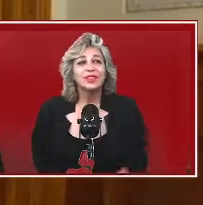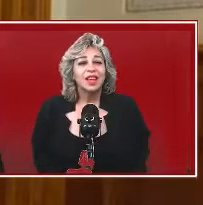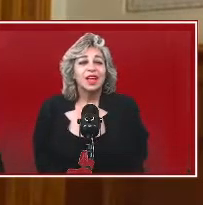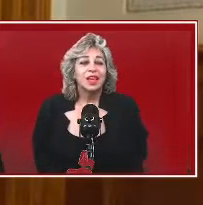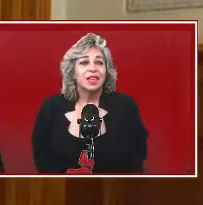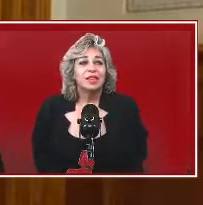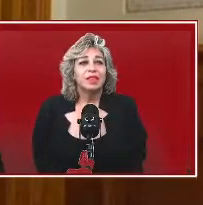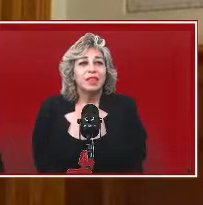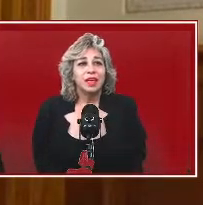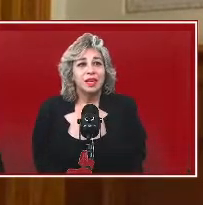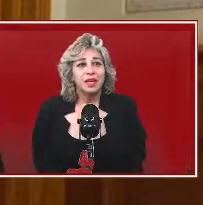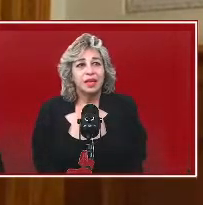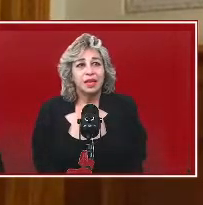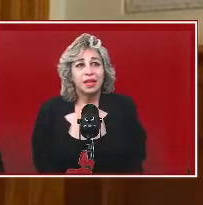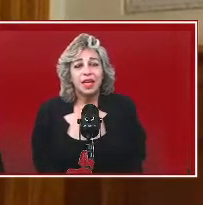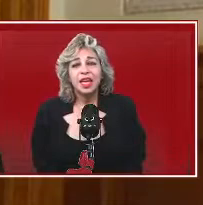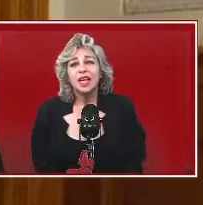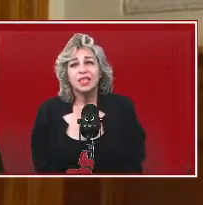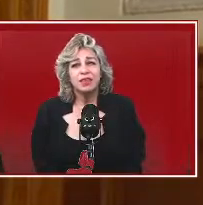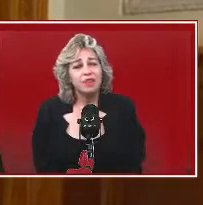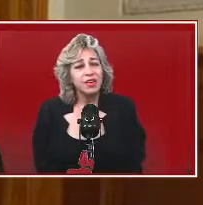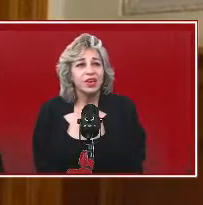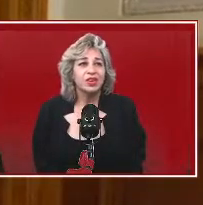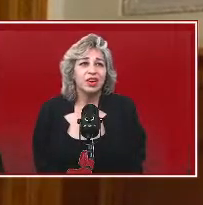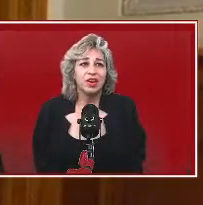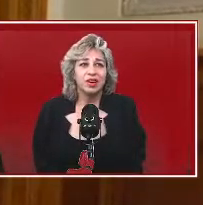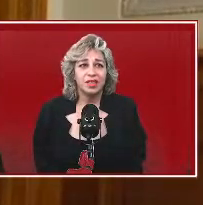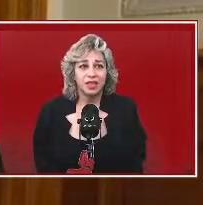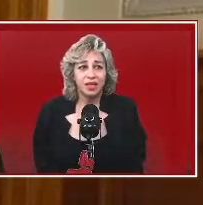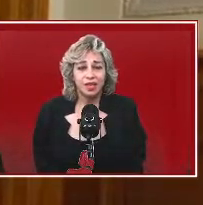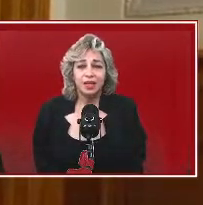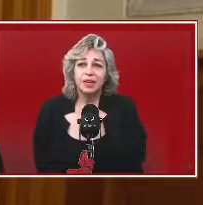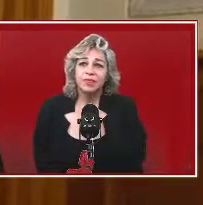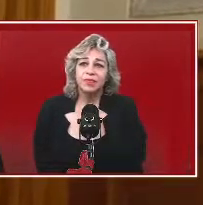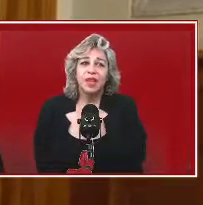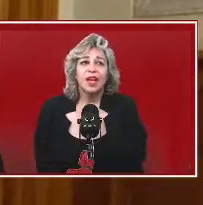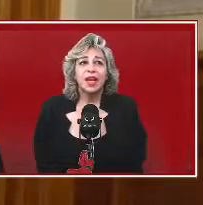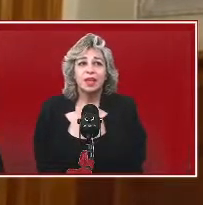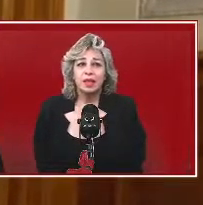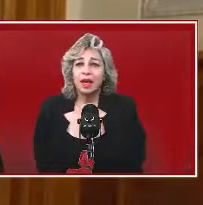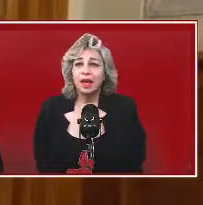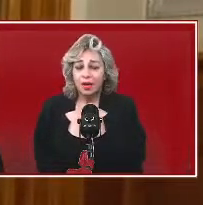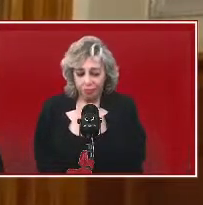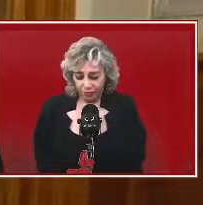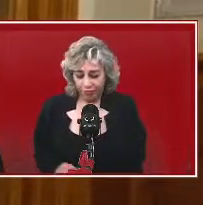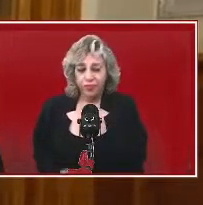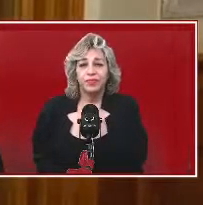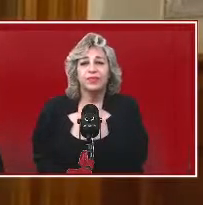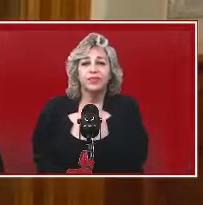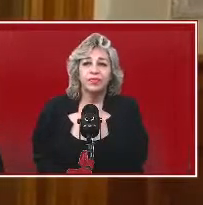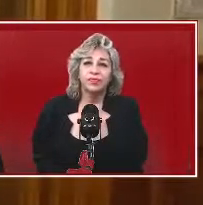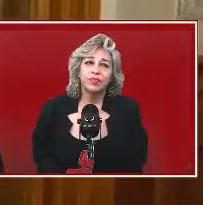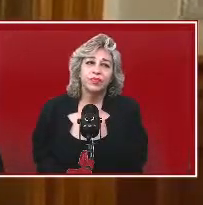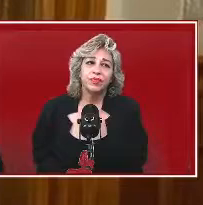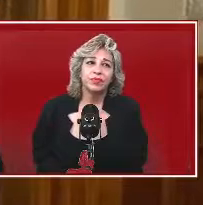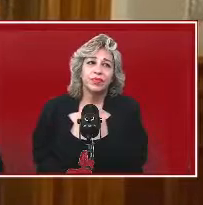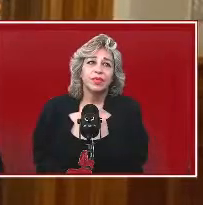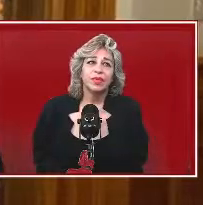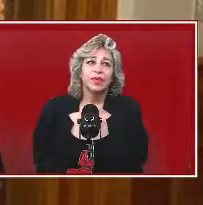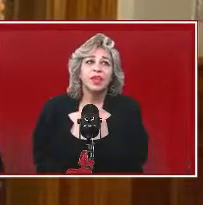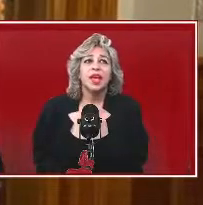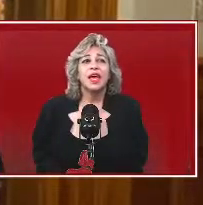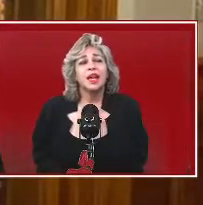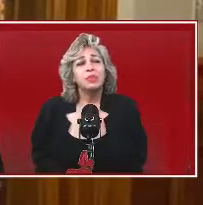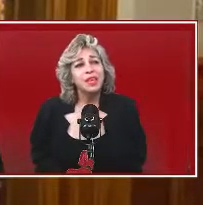buena. That Creo que he has a very good heart, cometió un error como cometemos errores